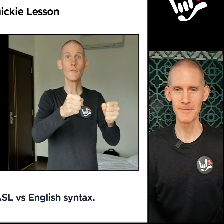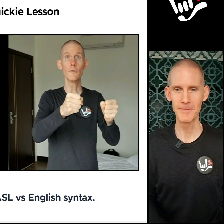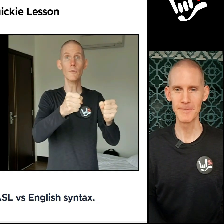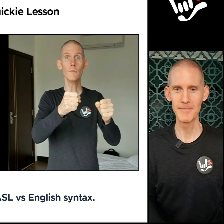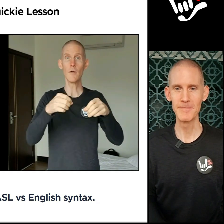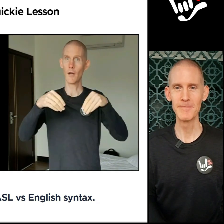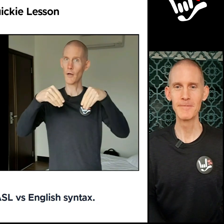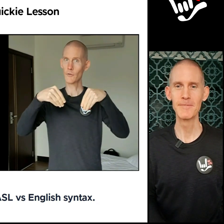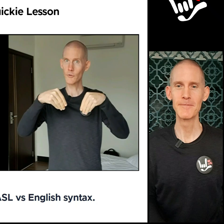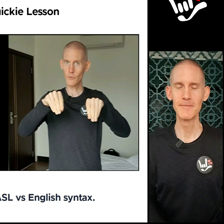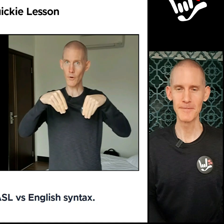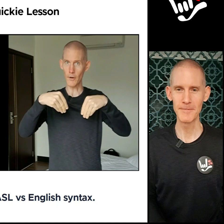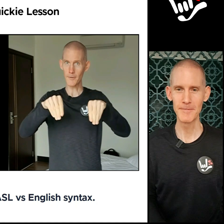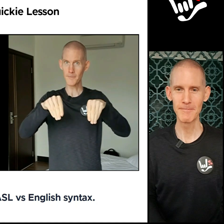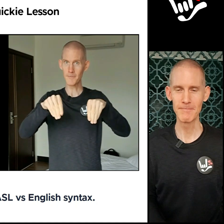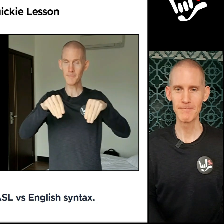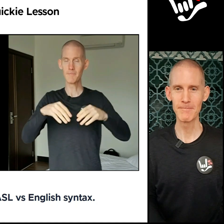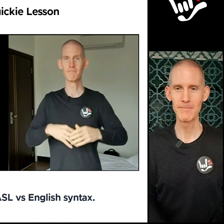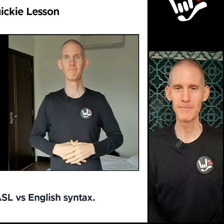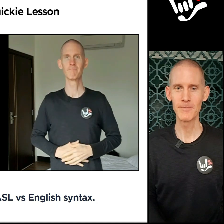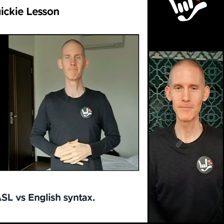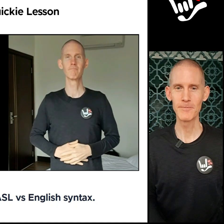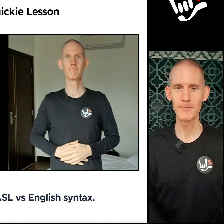Drive to store.